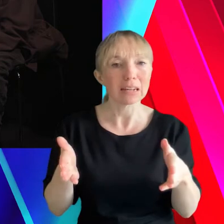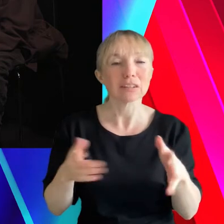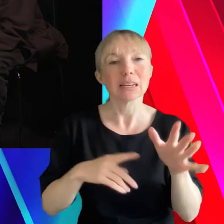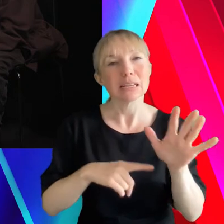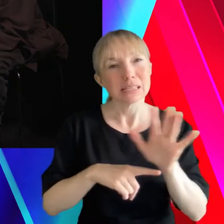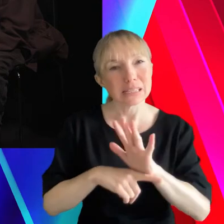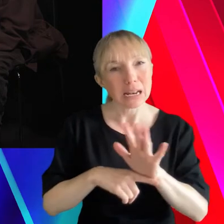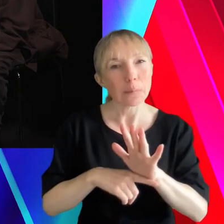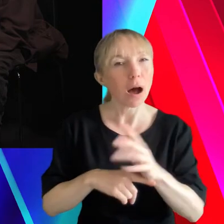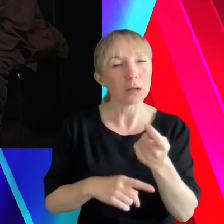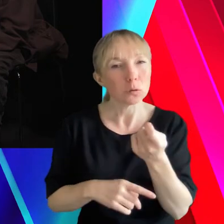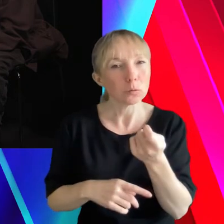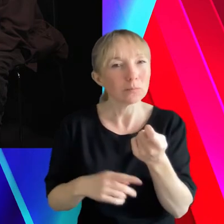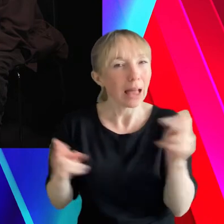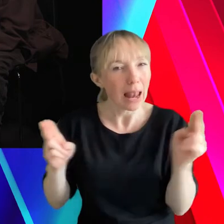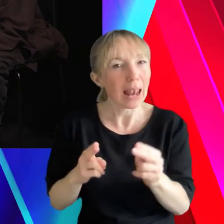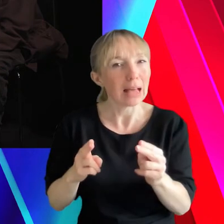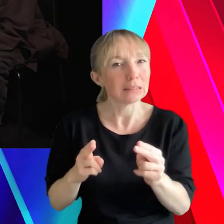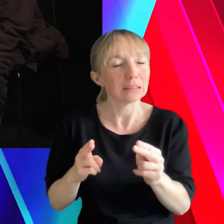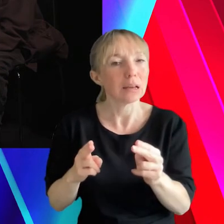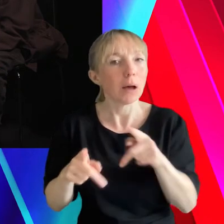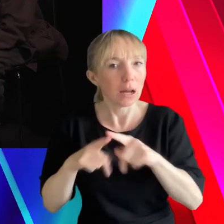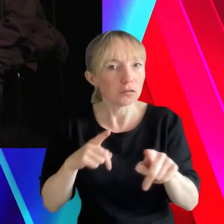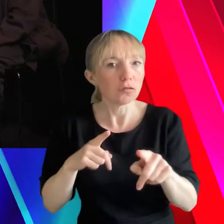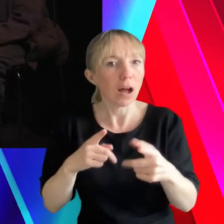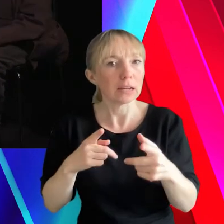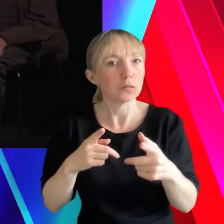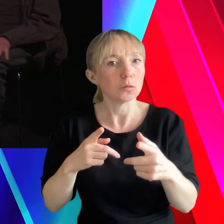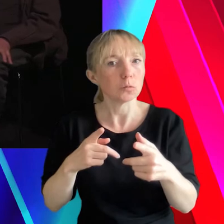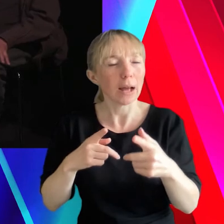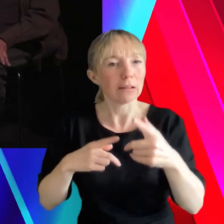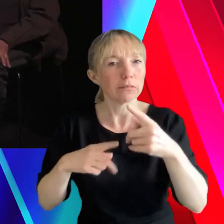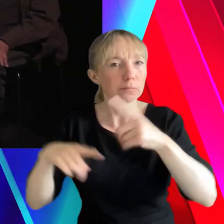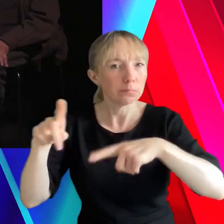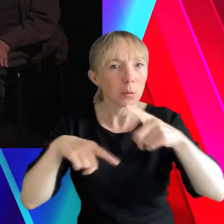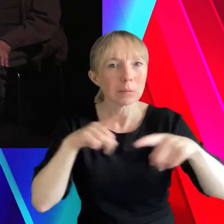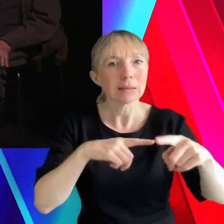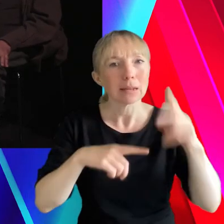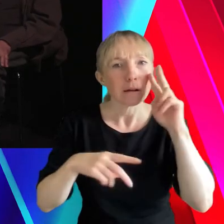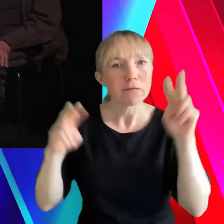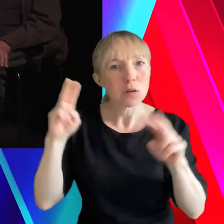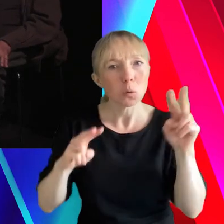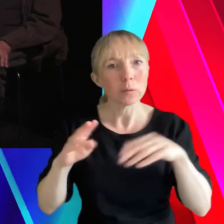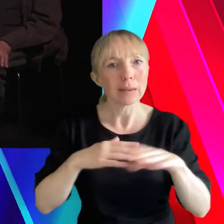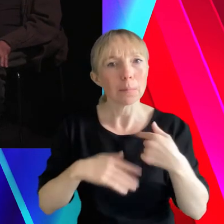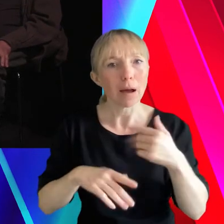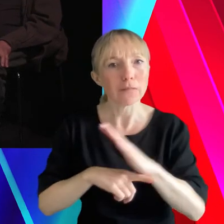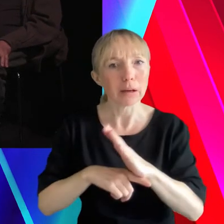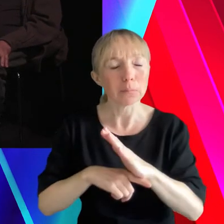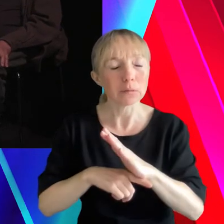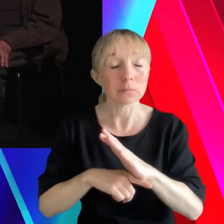less, but I tend to try and have this multiplicity of point of views in my films.